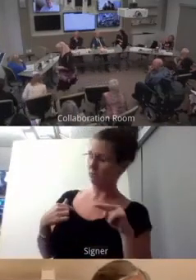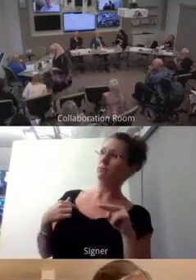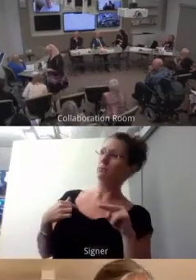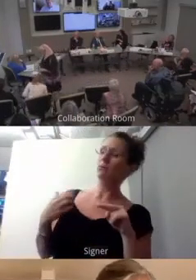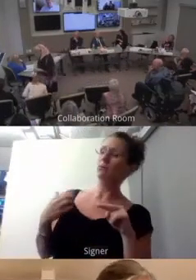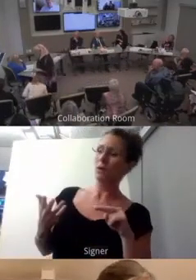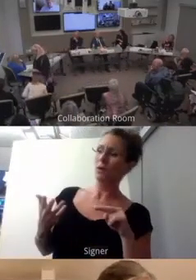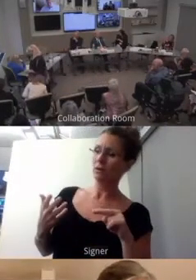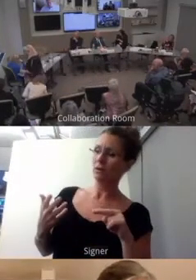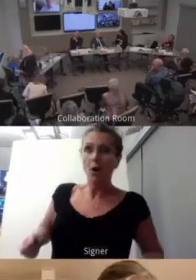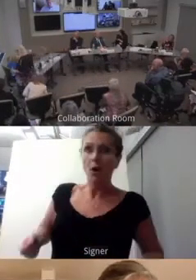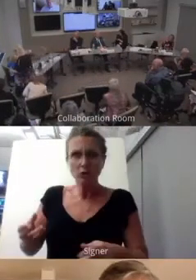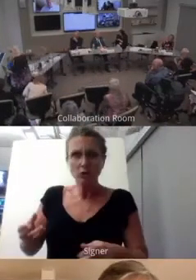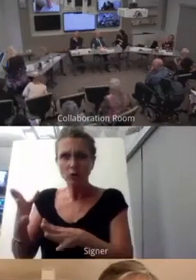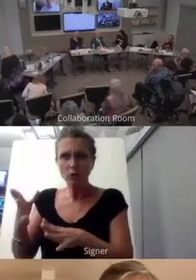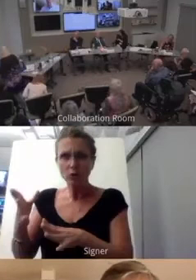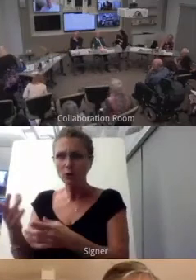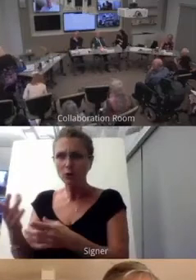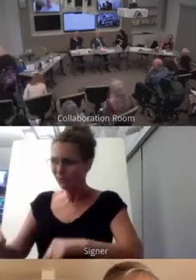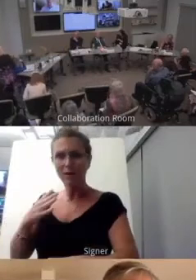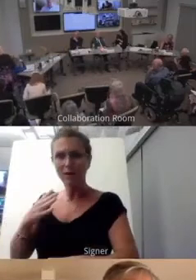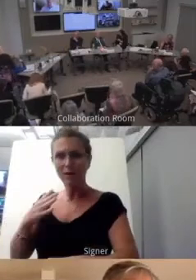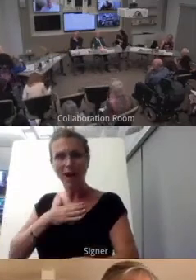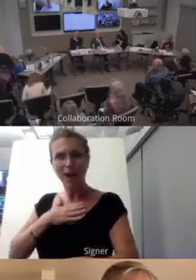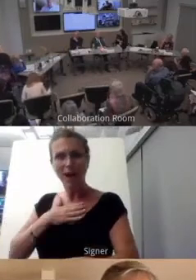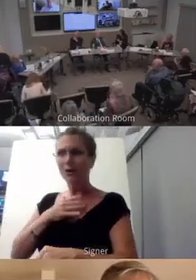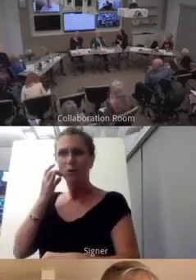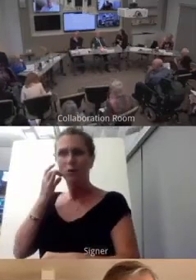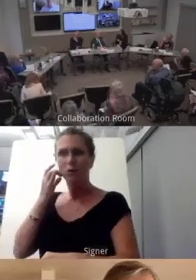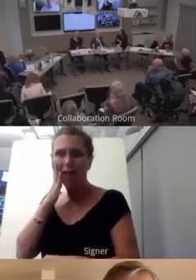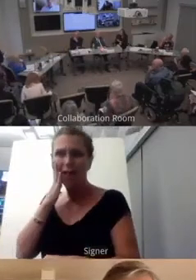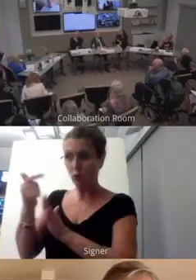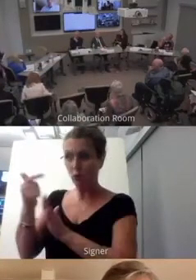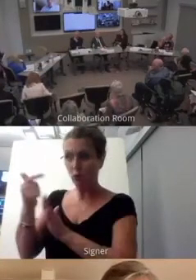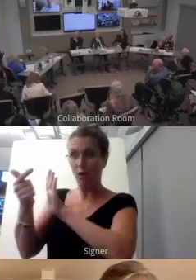new law that entitled them to the best room at the cheapest rate."